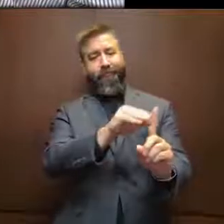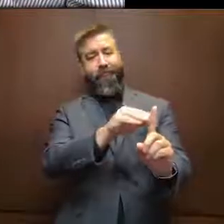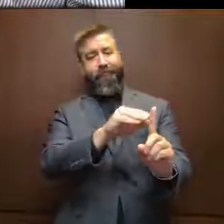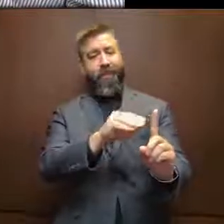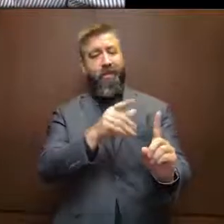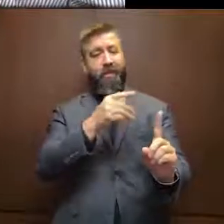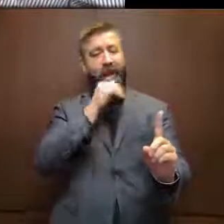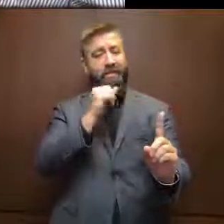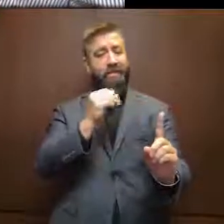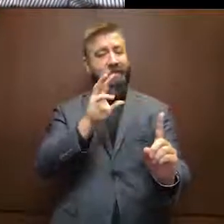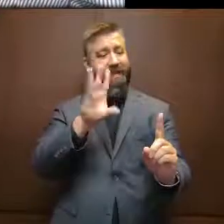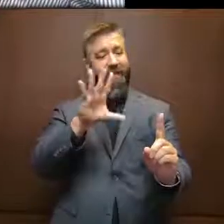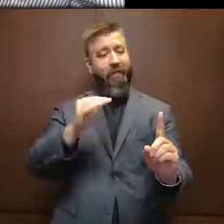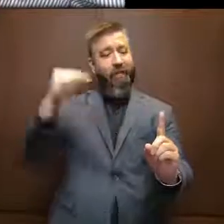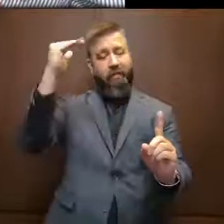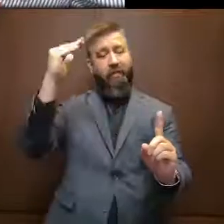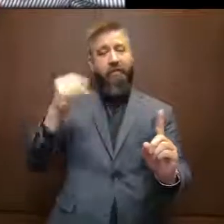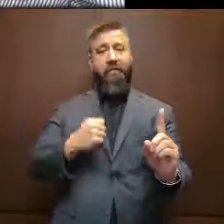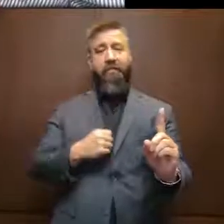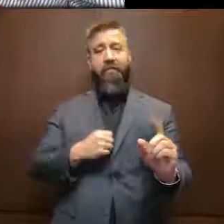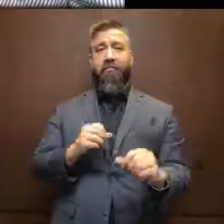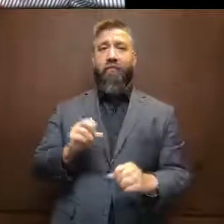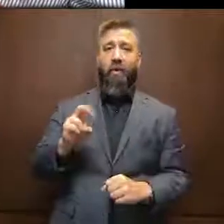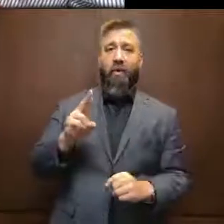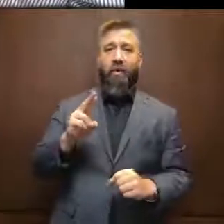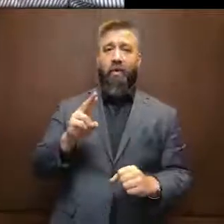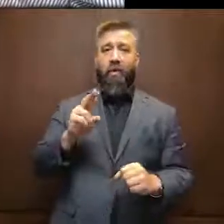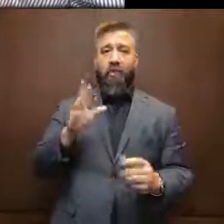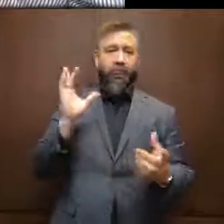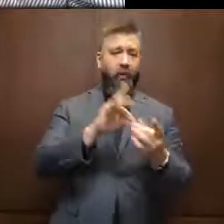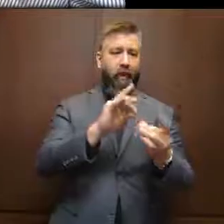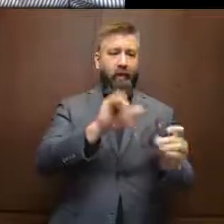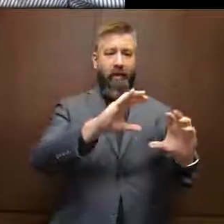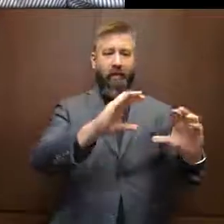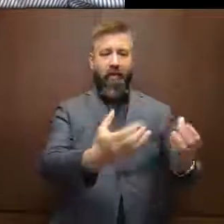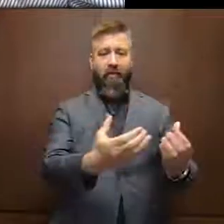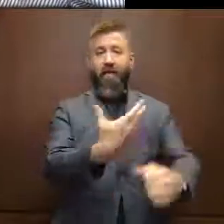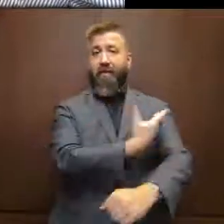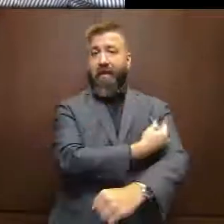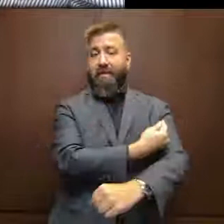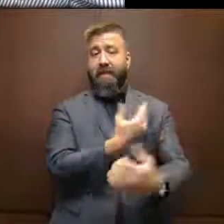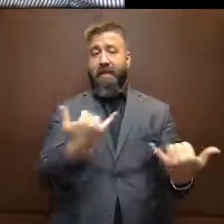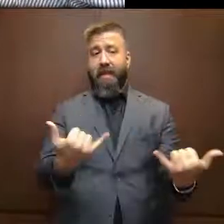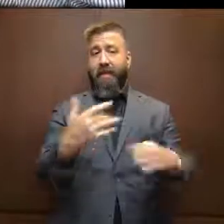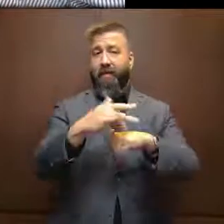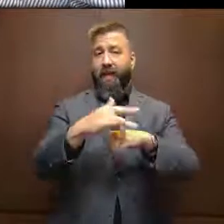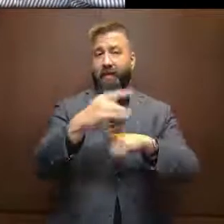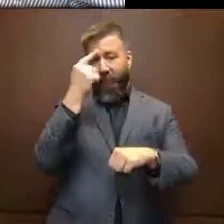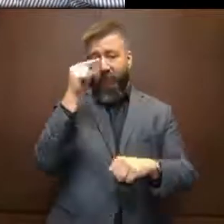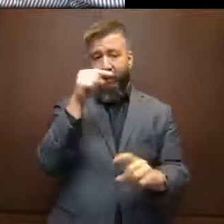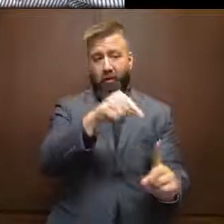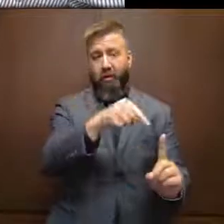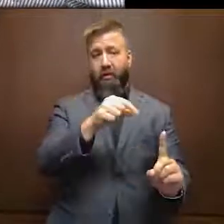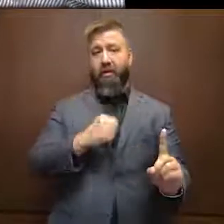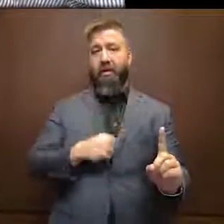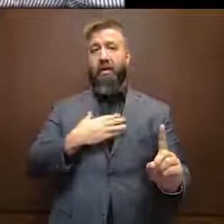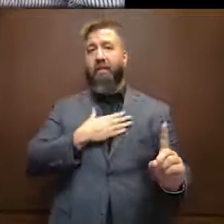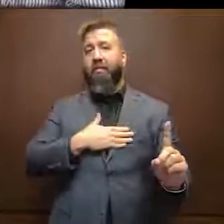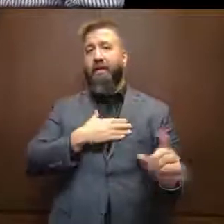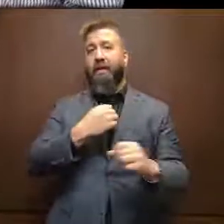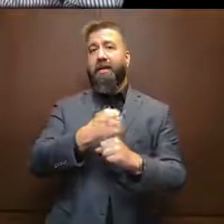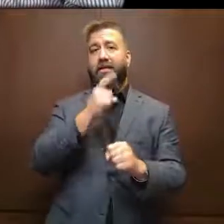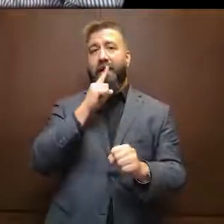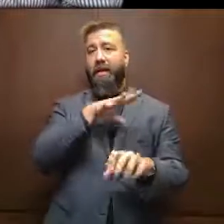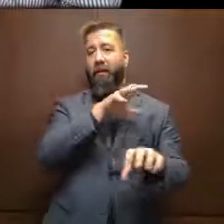over 65, or you fall in this category, the vaccine is now available to you. Please make